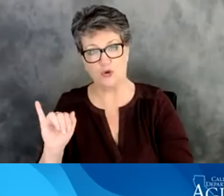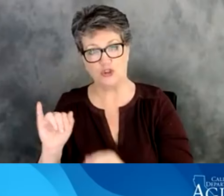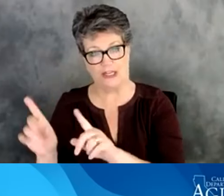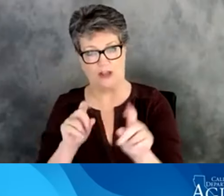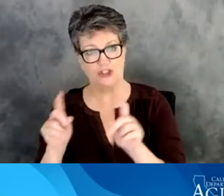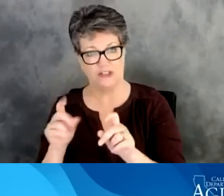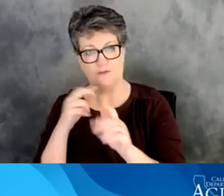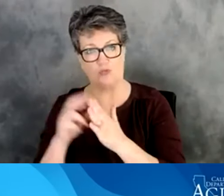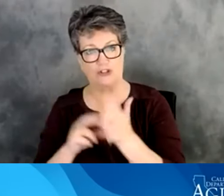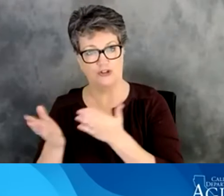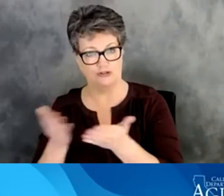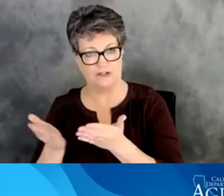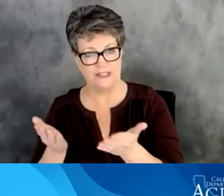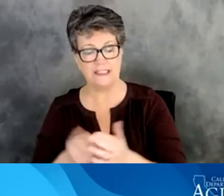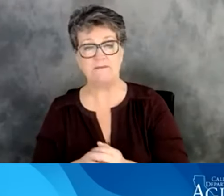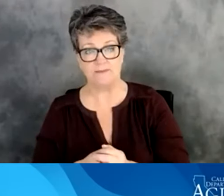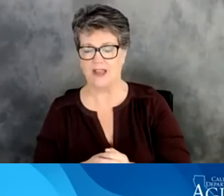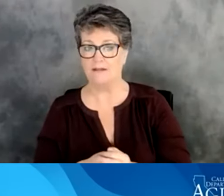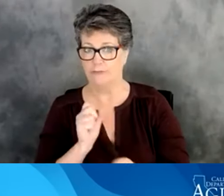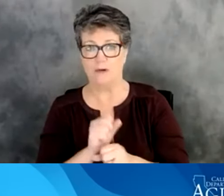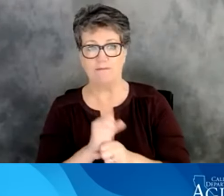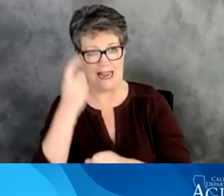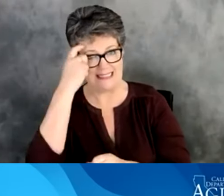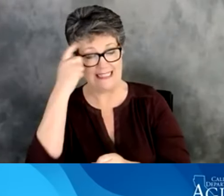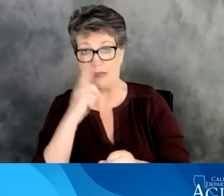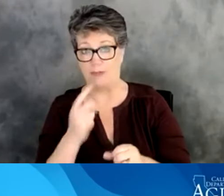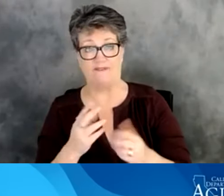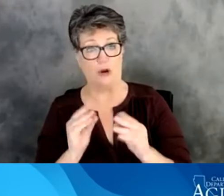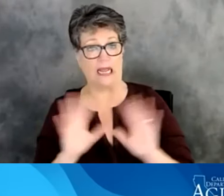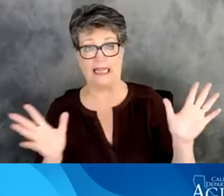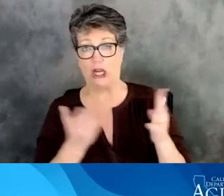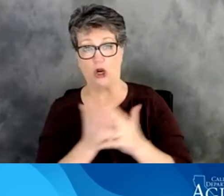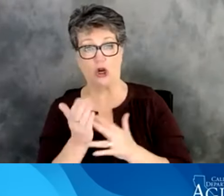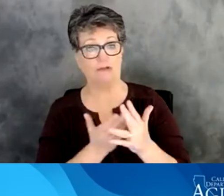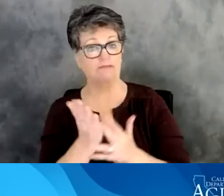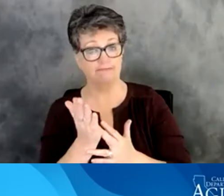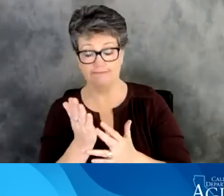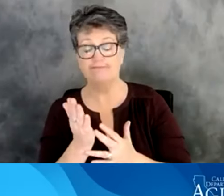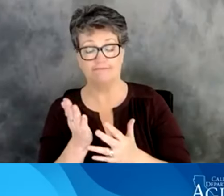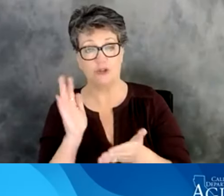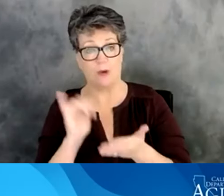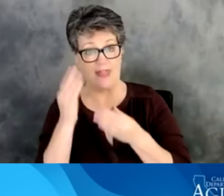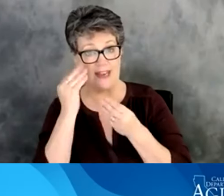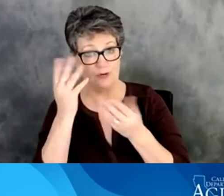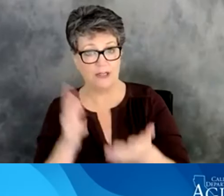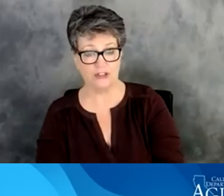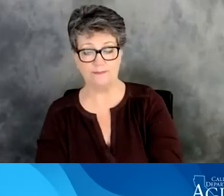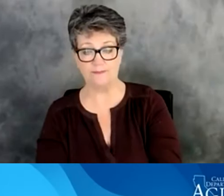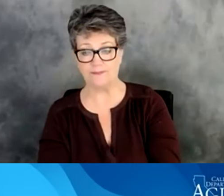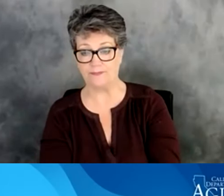services. Yes. I think that would absolutely make sense and be transparent to have those, have that information on there